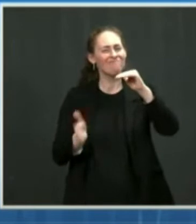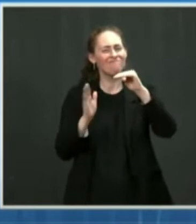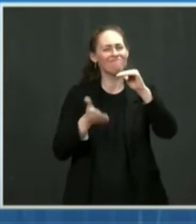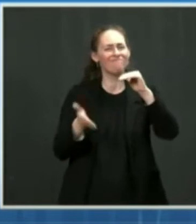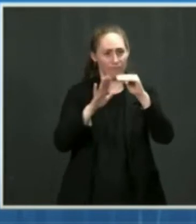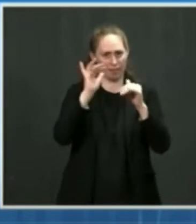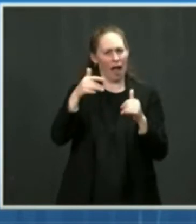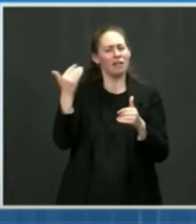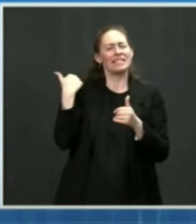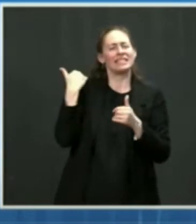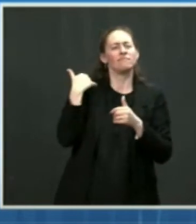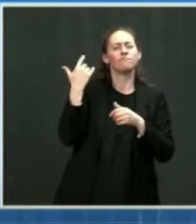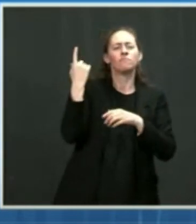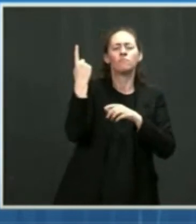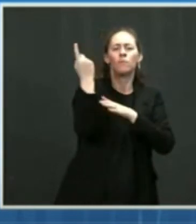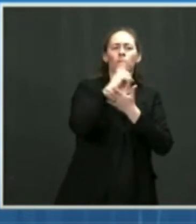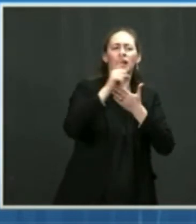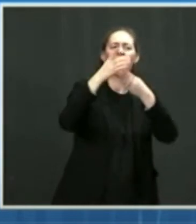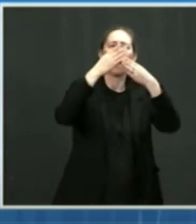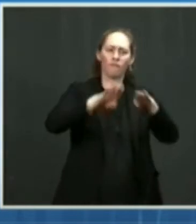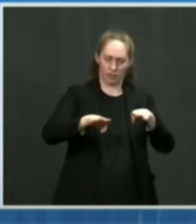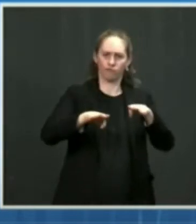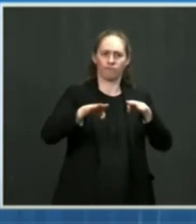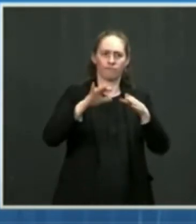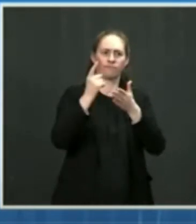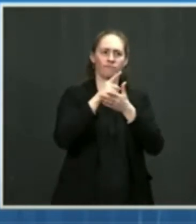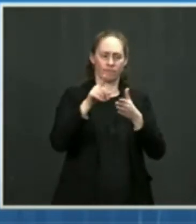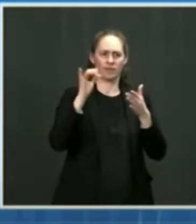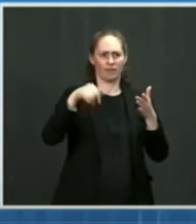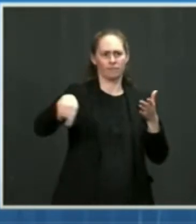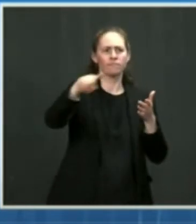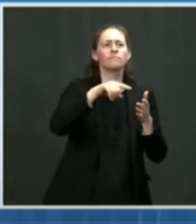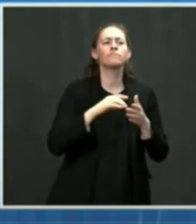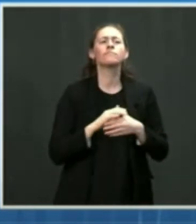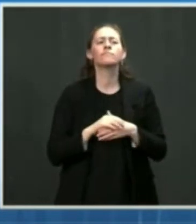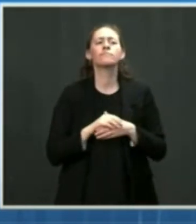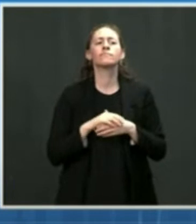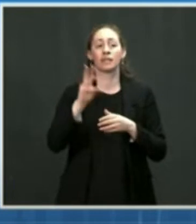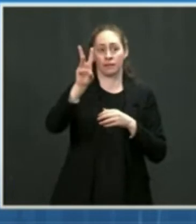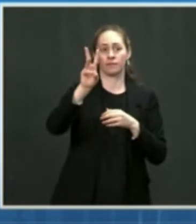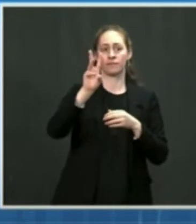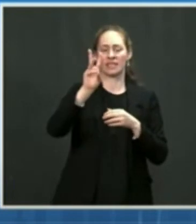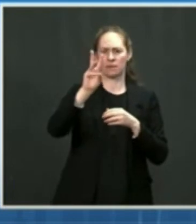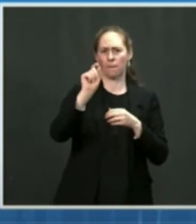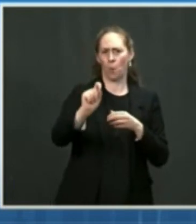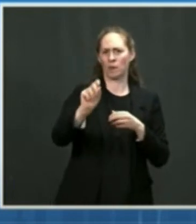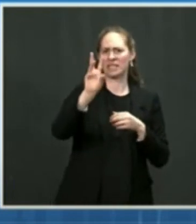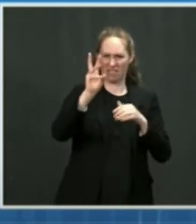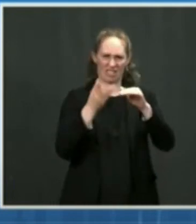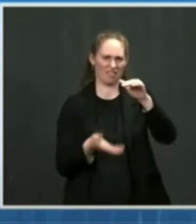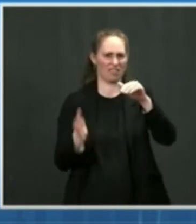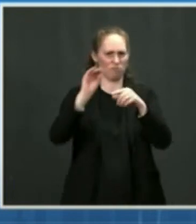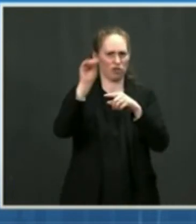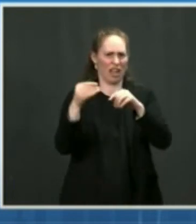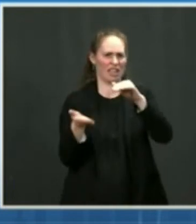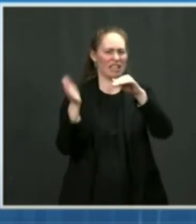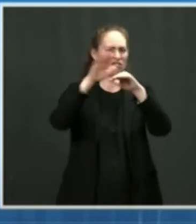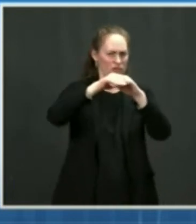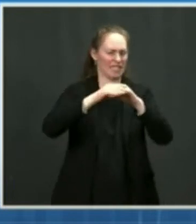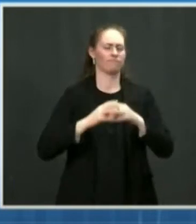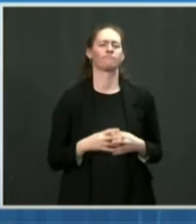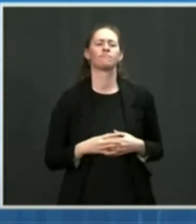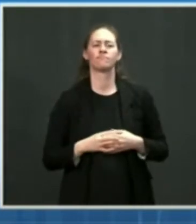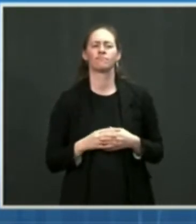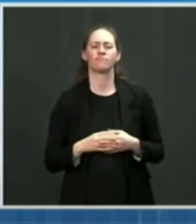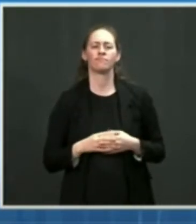little over 5,300 admissions per day, is a 6.6% increase from the prior 7-day period.